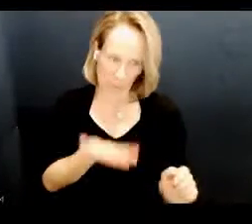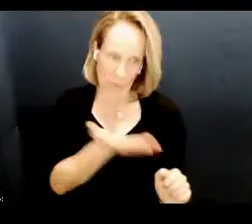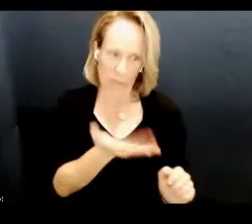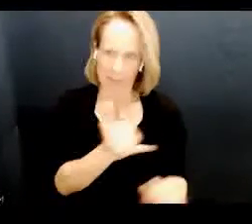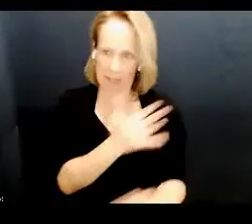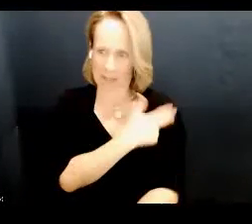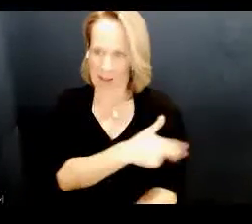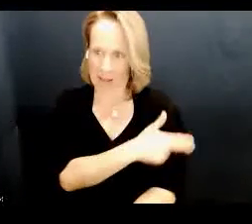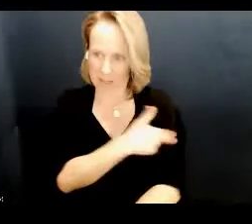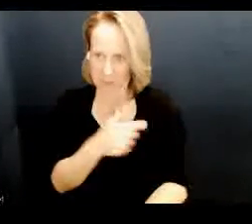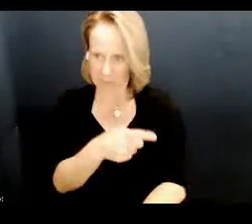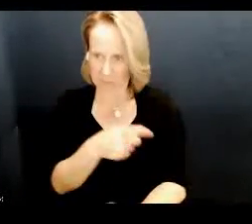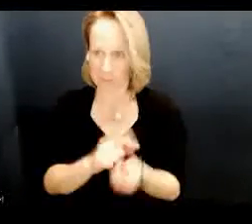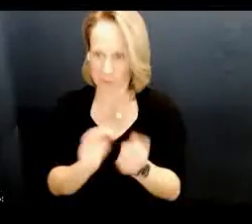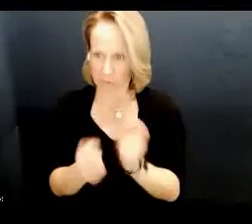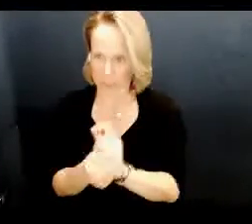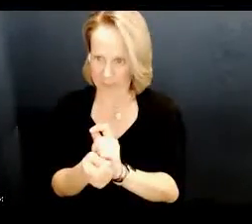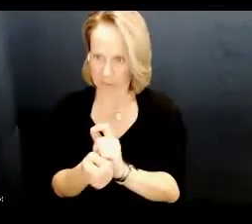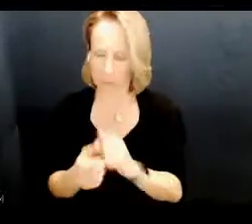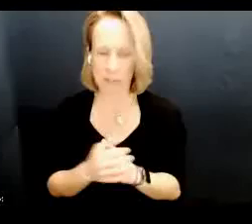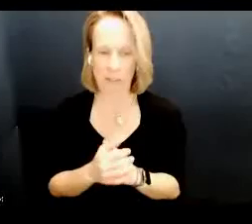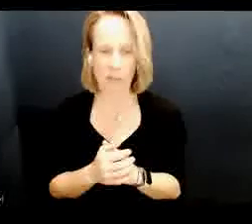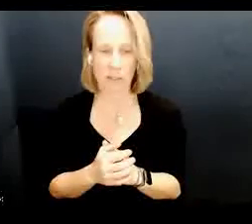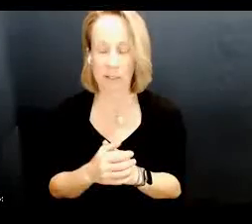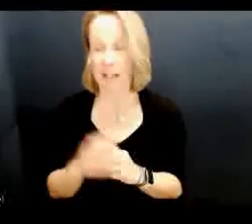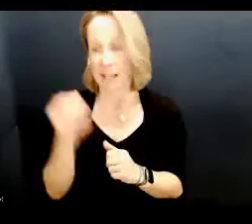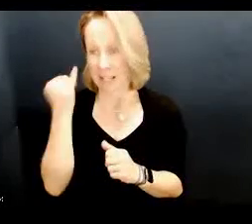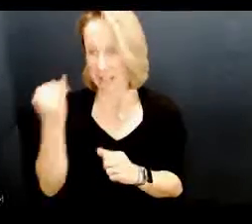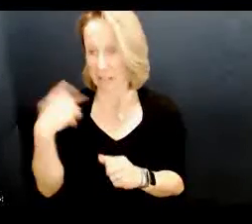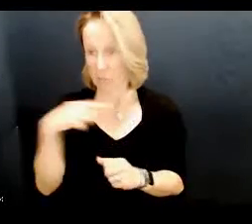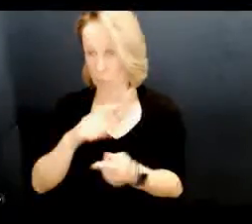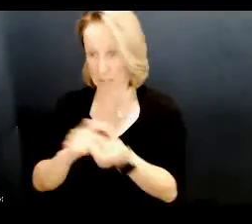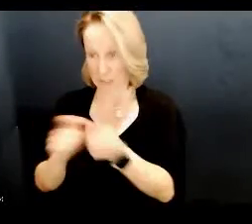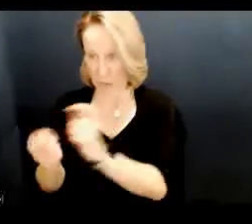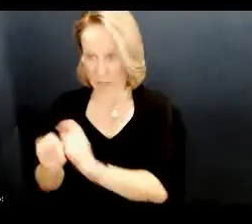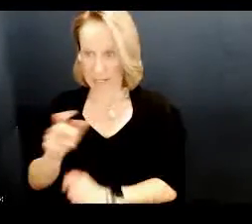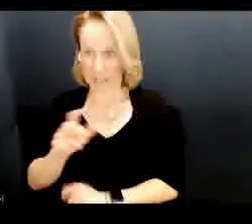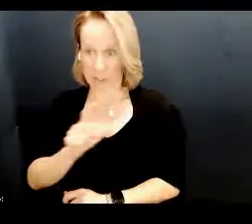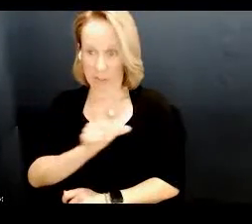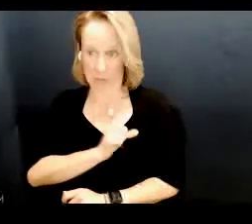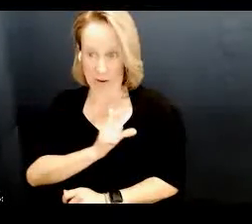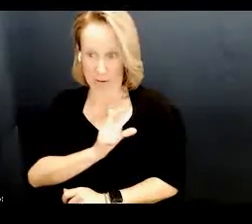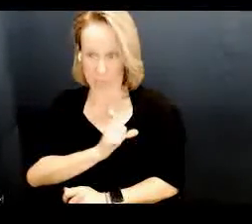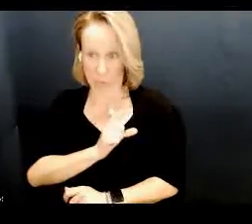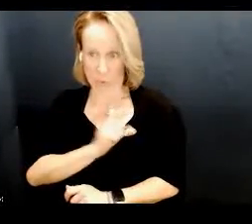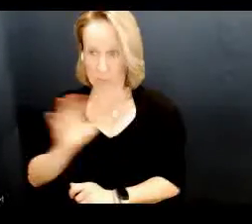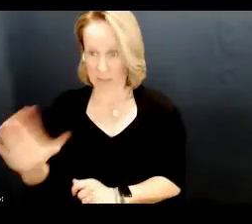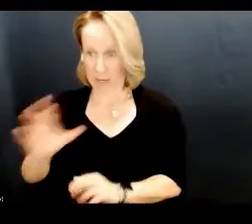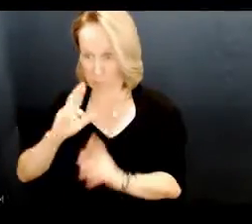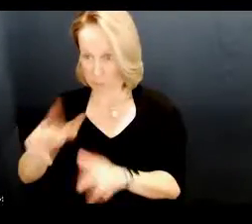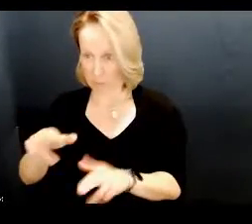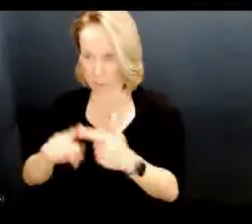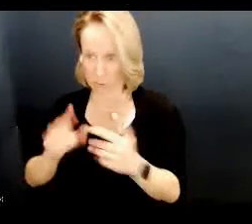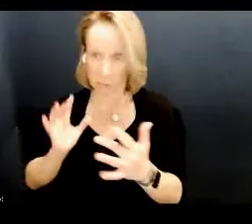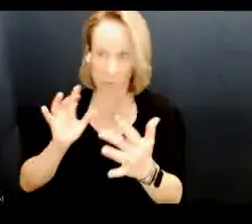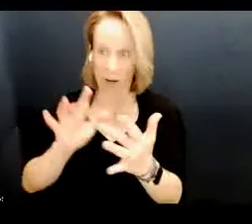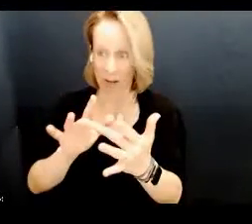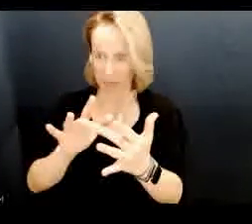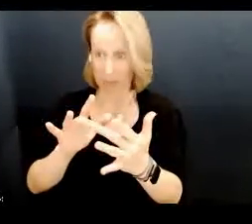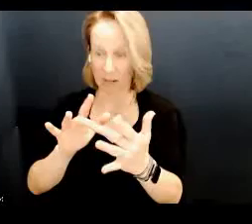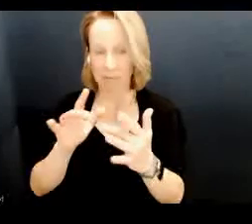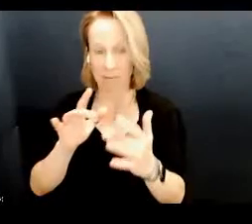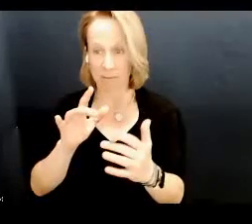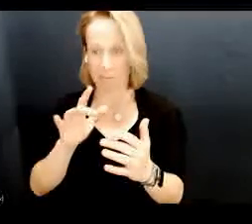another way if we're changing law enforcement response to contact the advocate sooner. So just so that advocate is contacted.